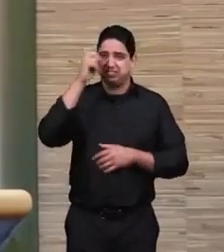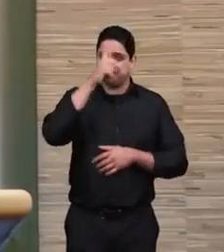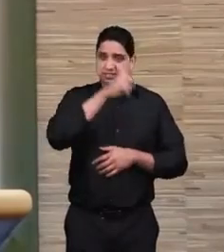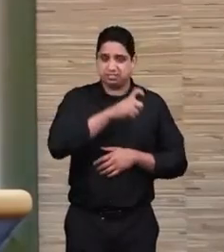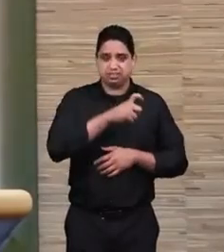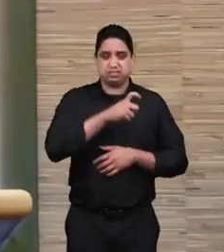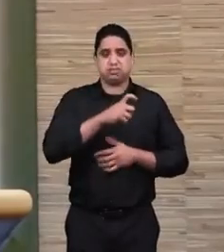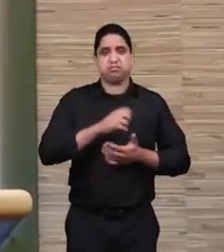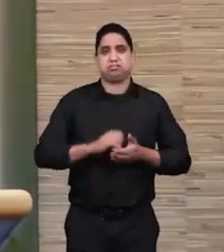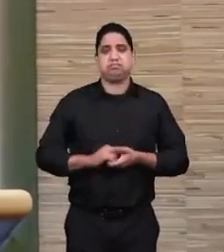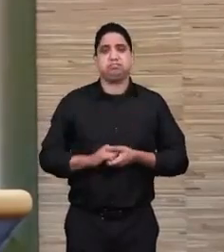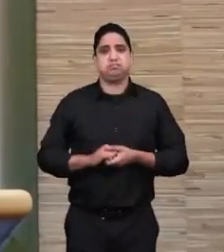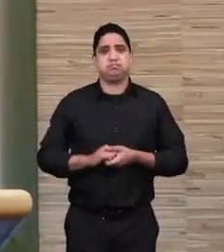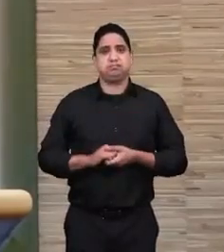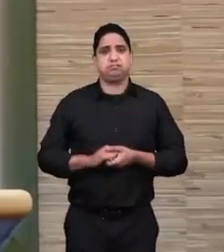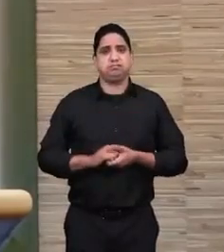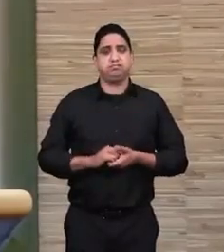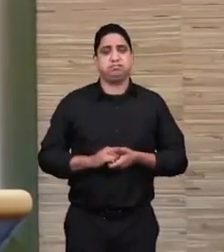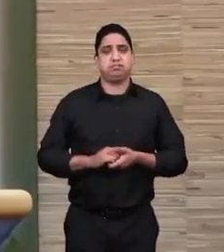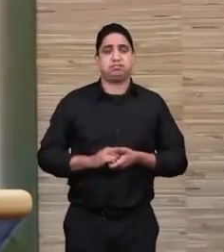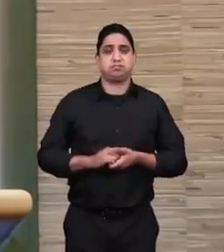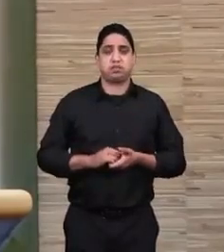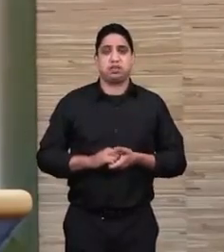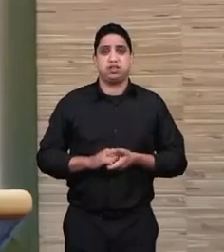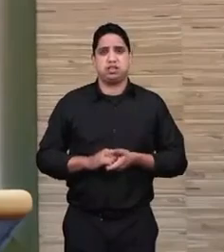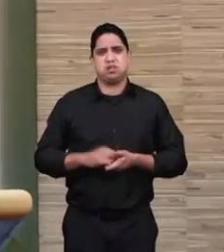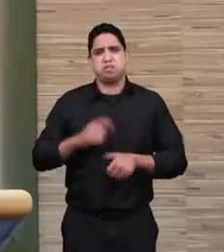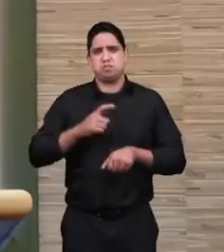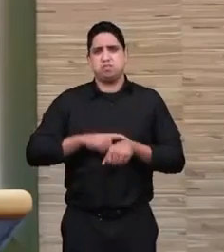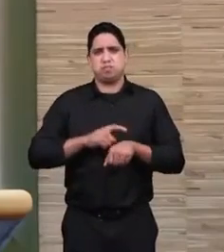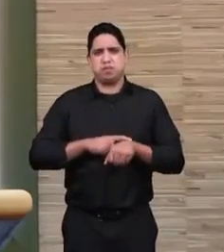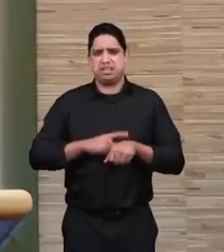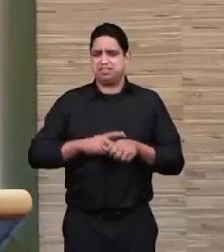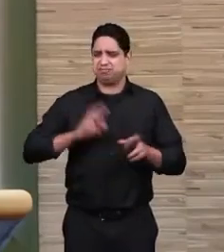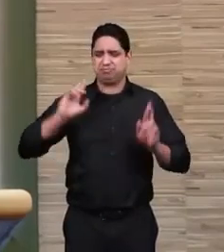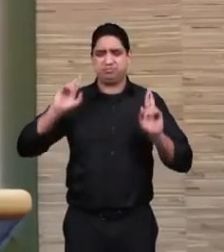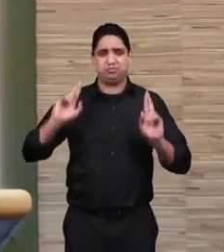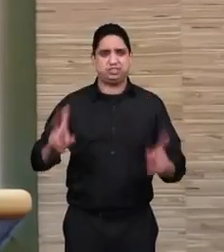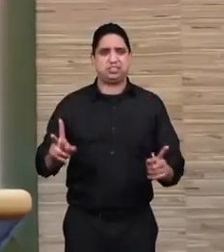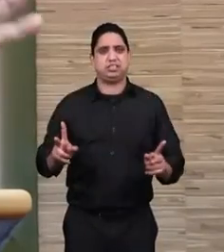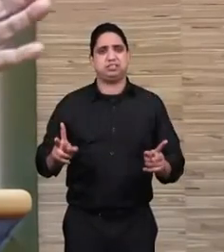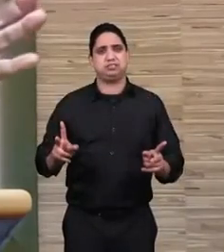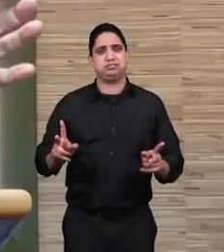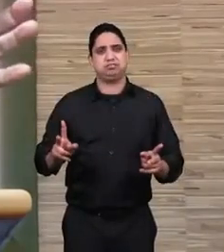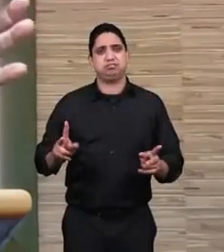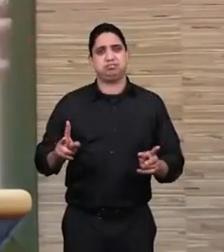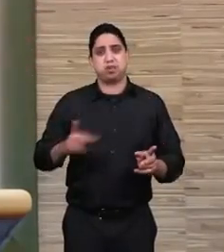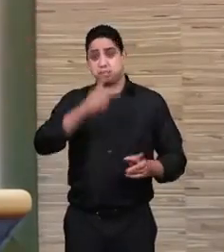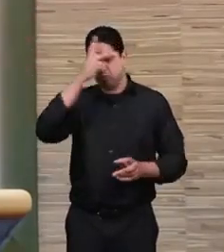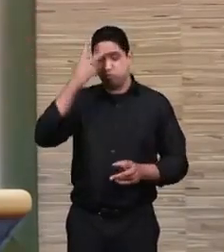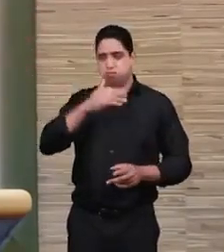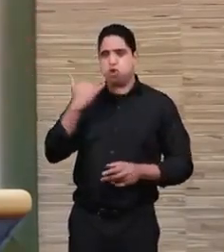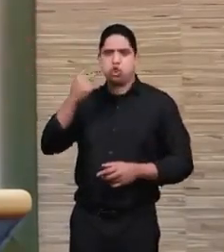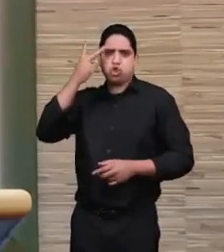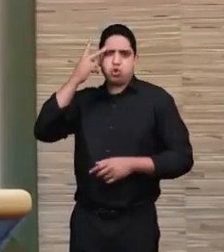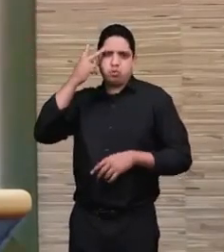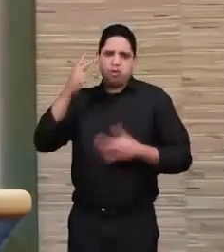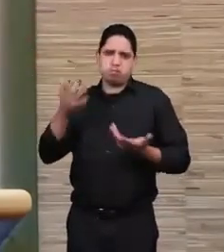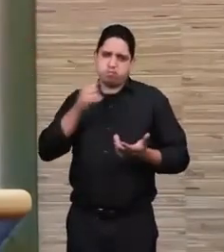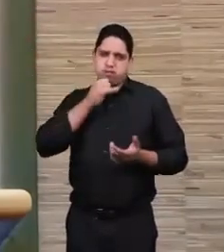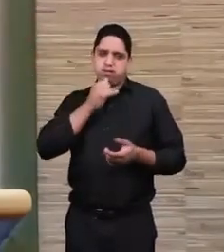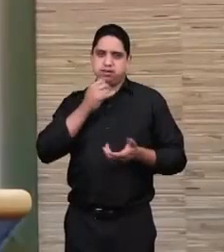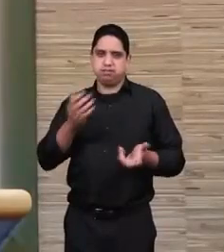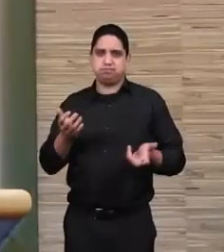a situation, circumstances which are totally different from a normal death, when you